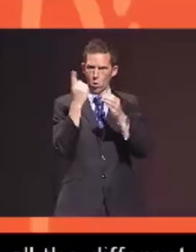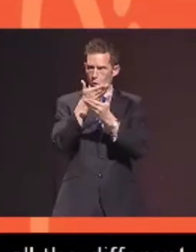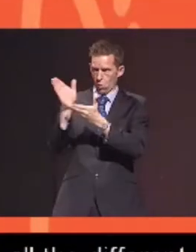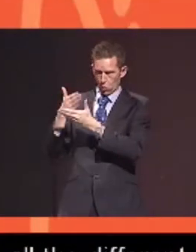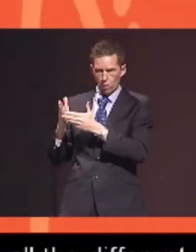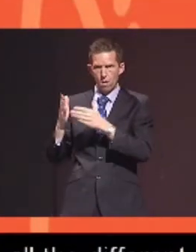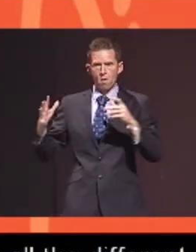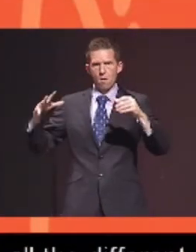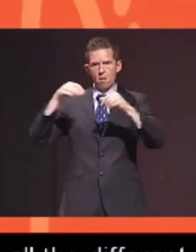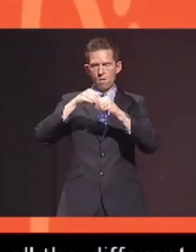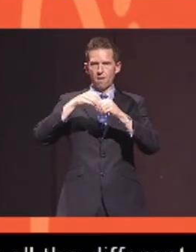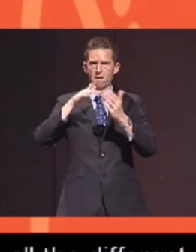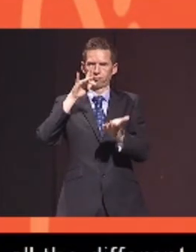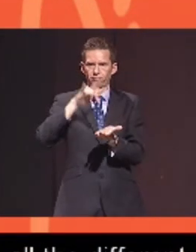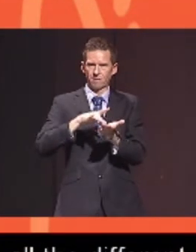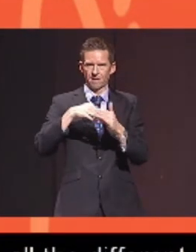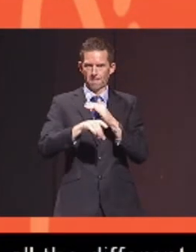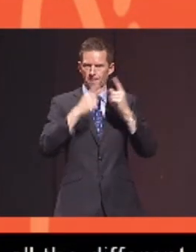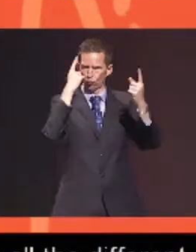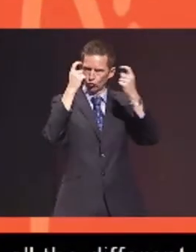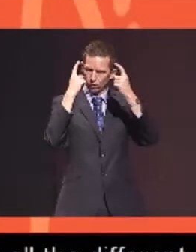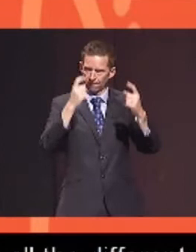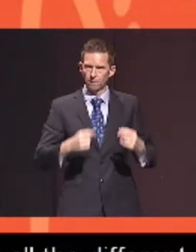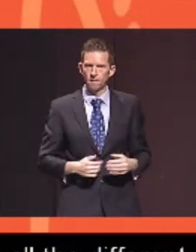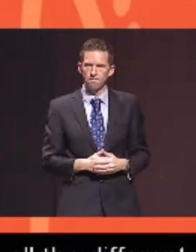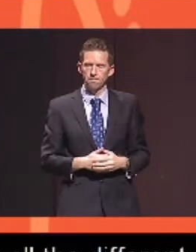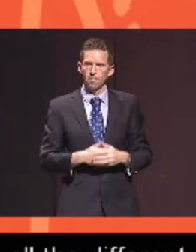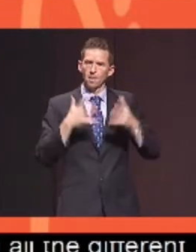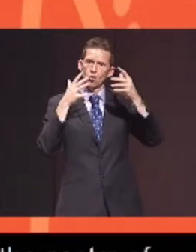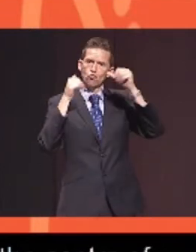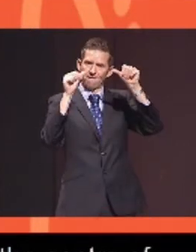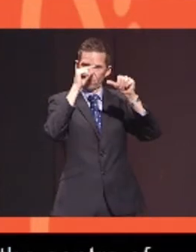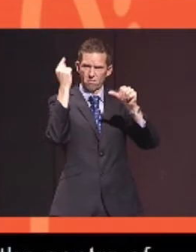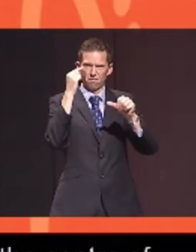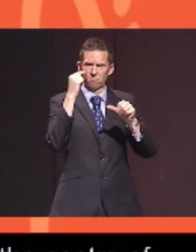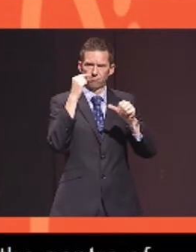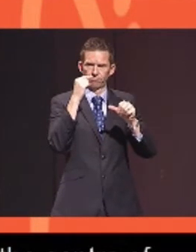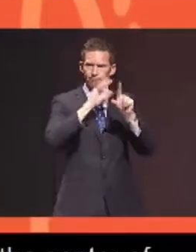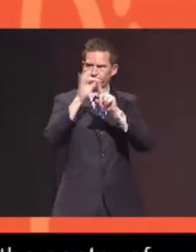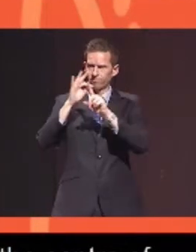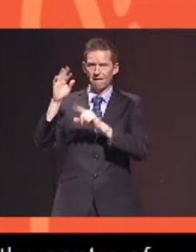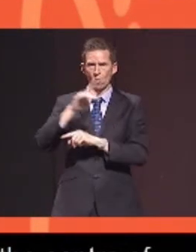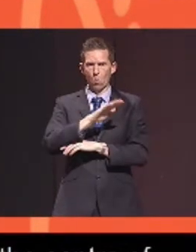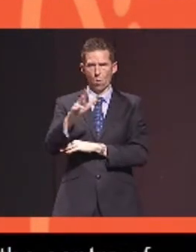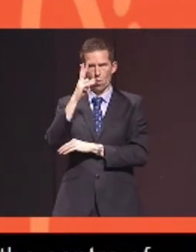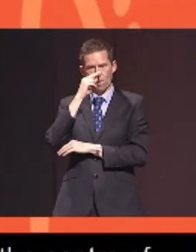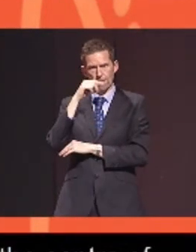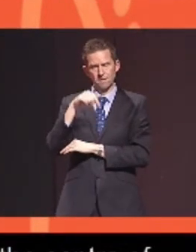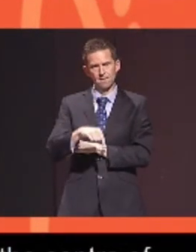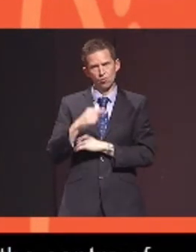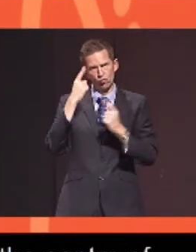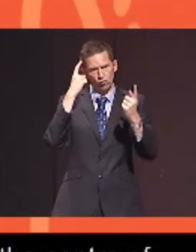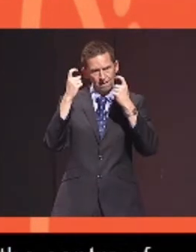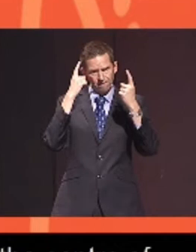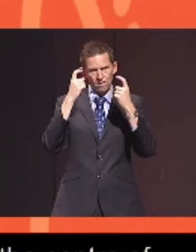excluded to the center of this initiative. And to achieve results for all youth, this initiative may